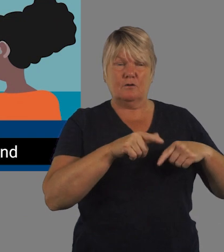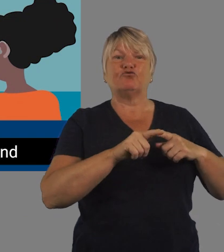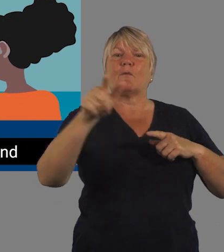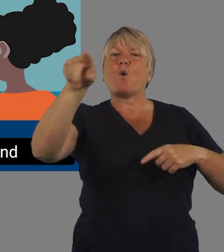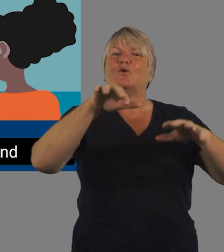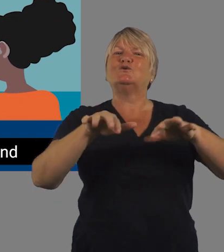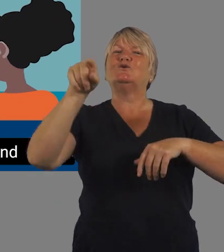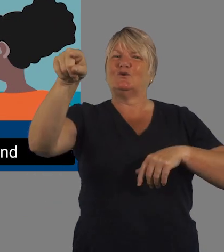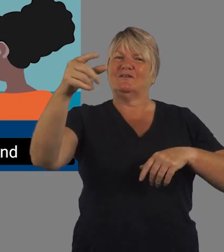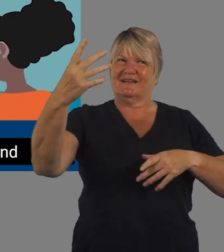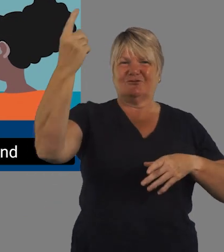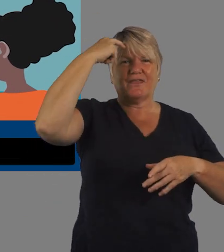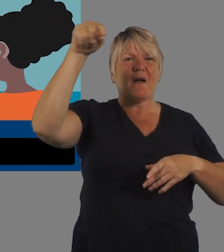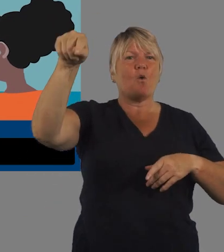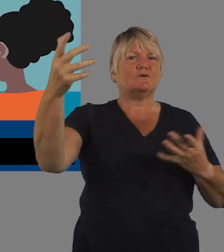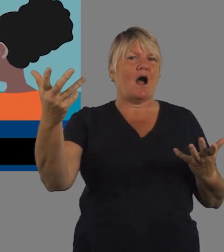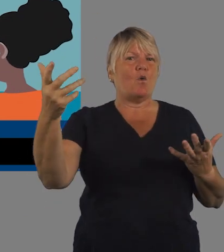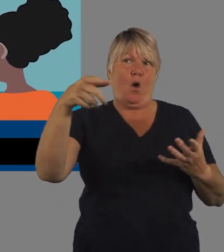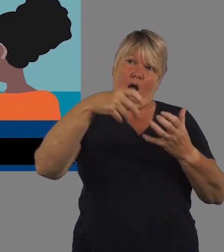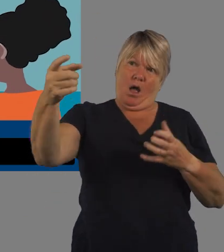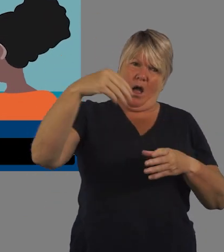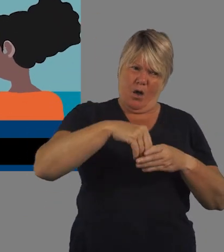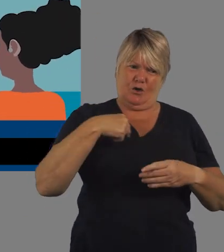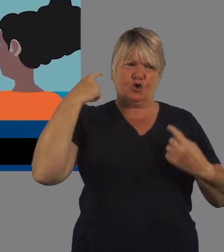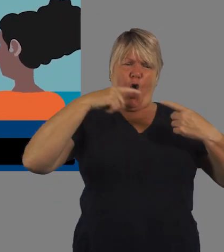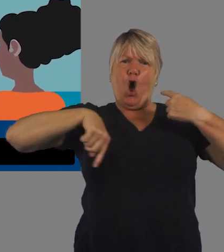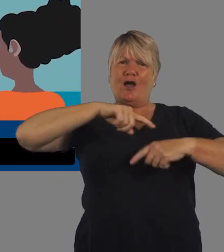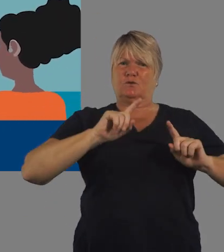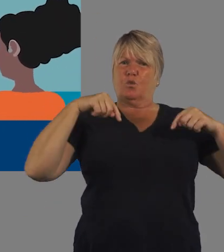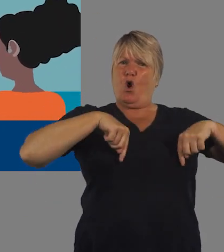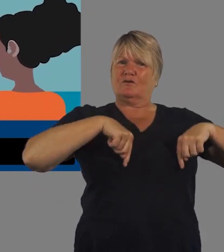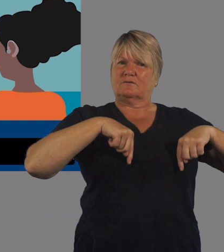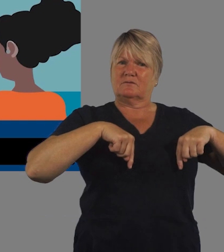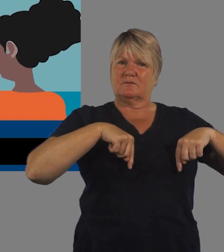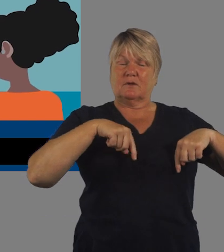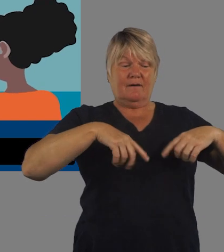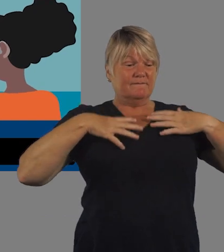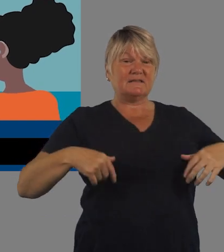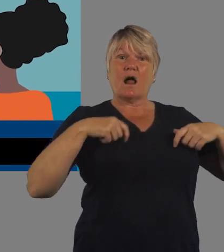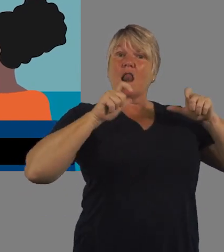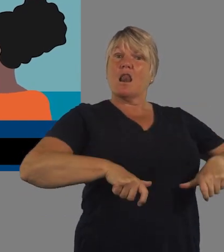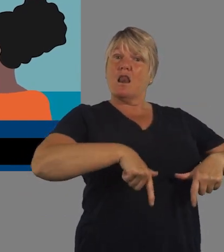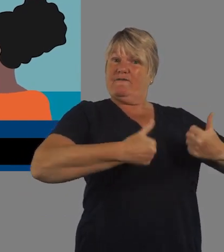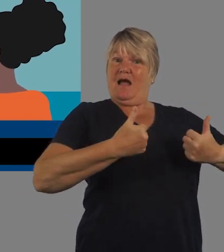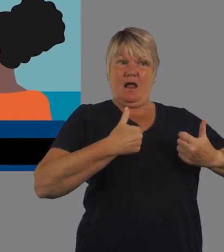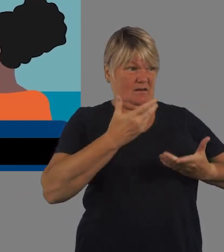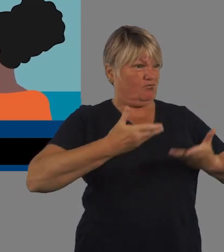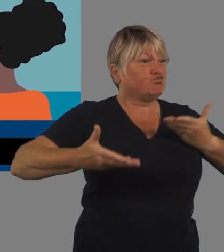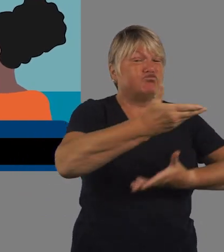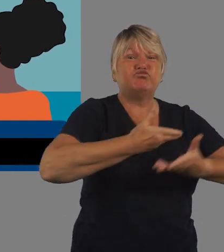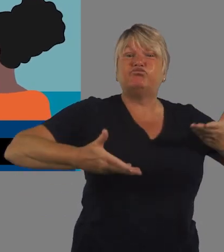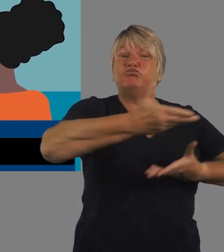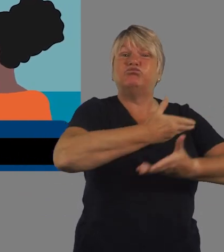remote participants will miss, and these can also create distracting noise. People in the physical meeting space will be